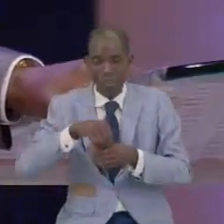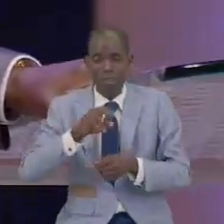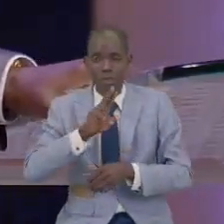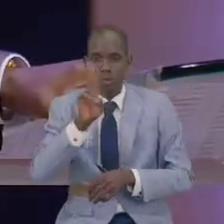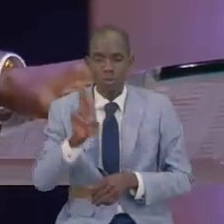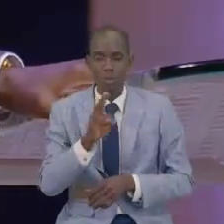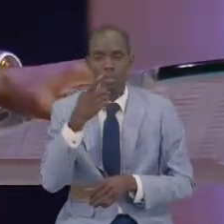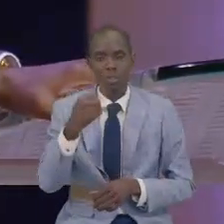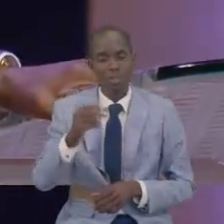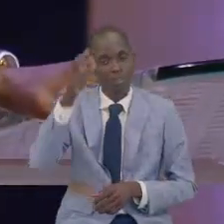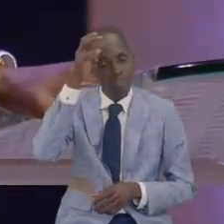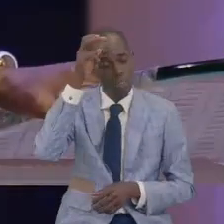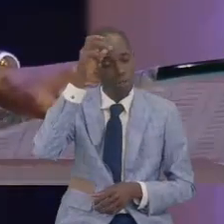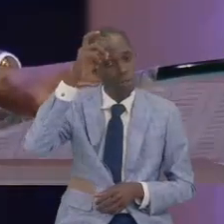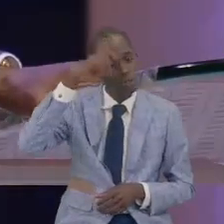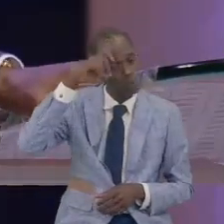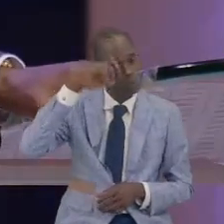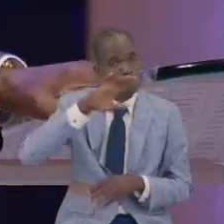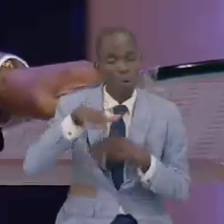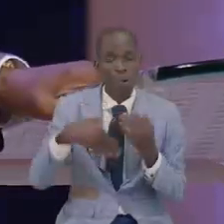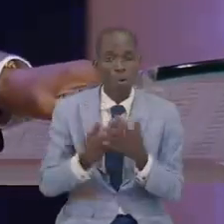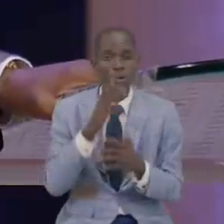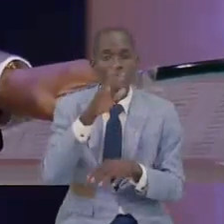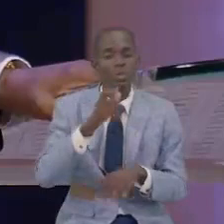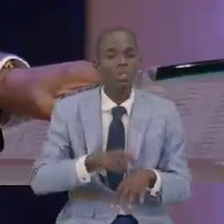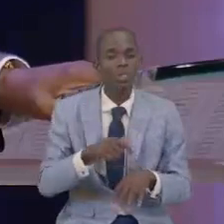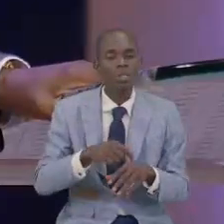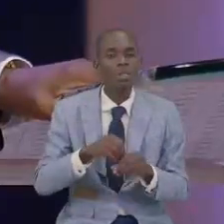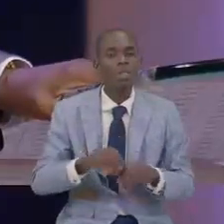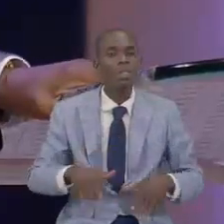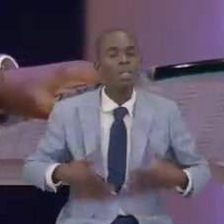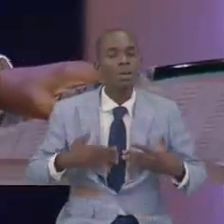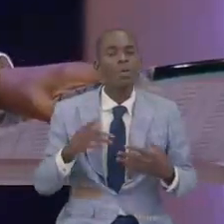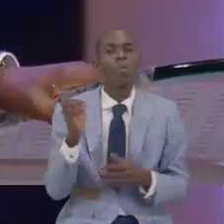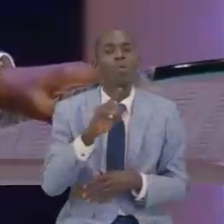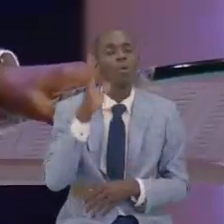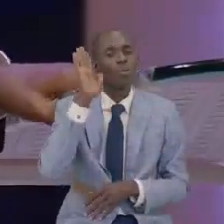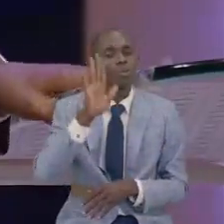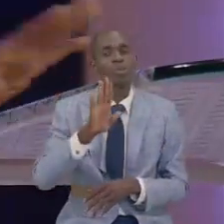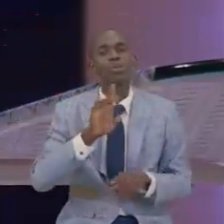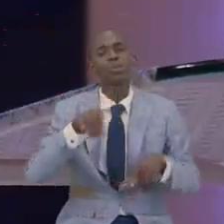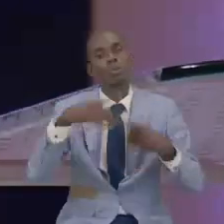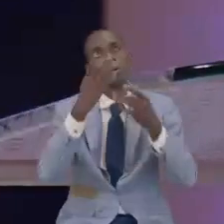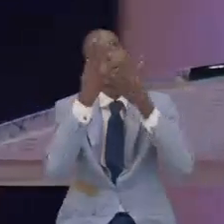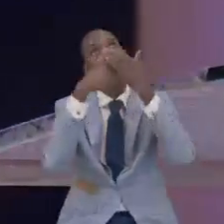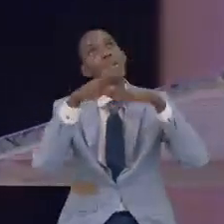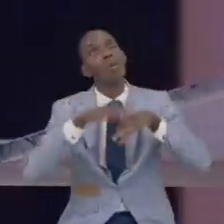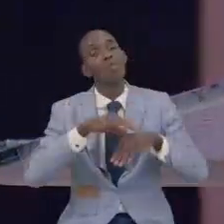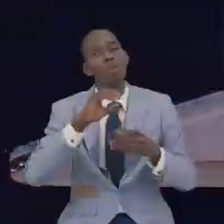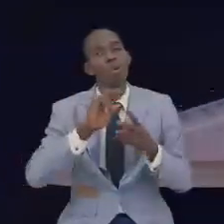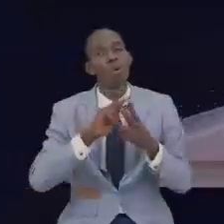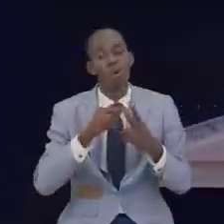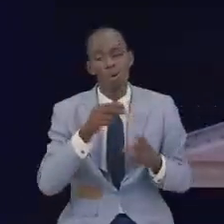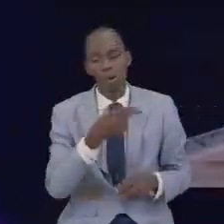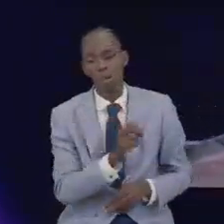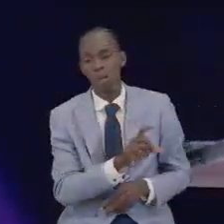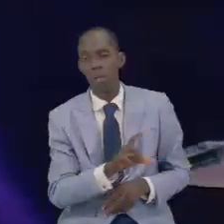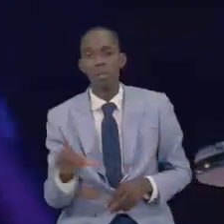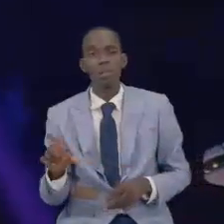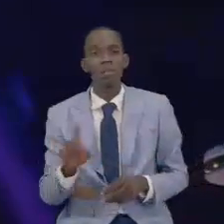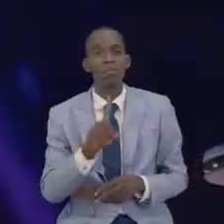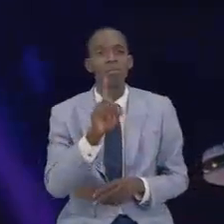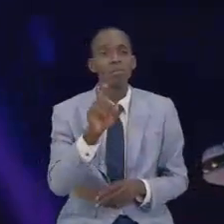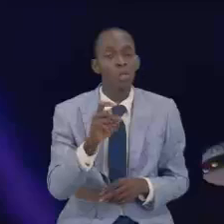devil all through your life, where do you spend eternity? Because the people that follow Satan, and